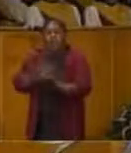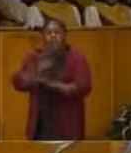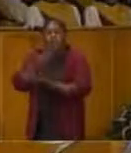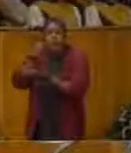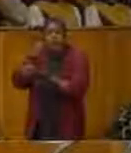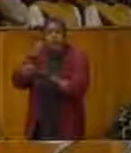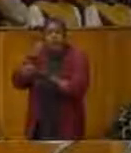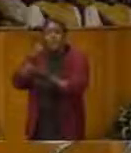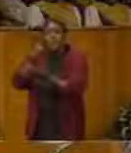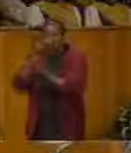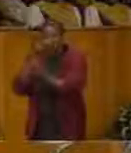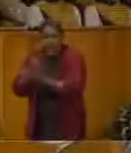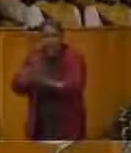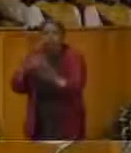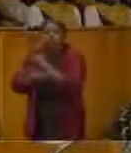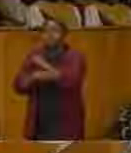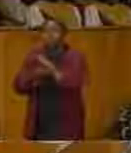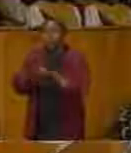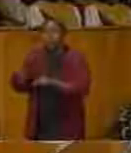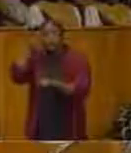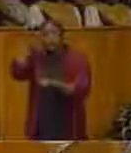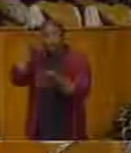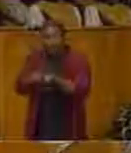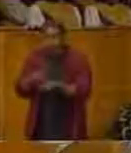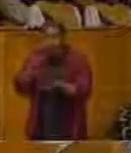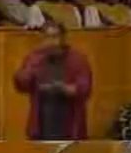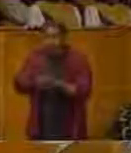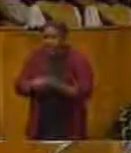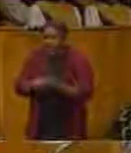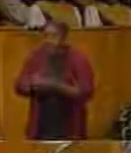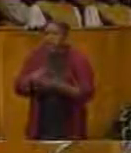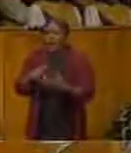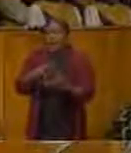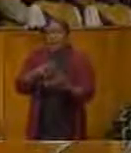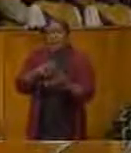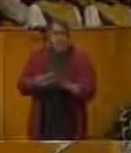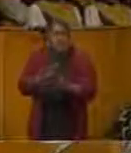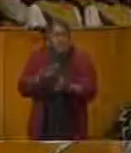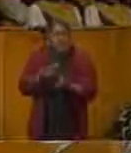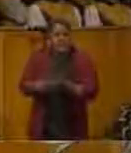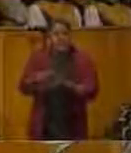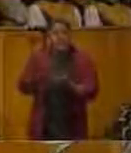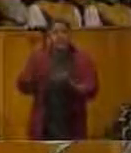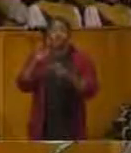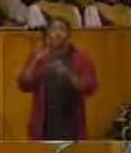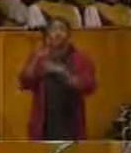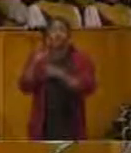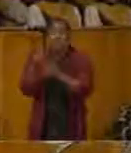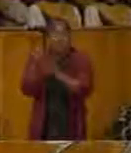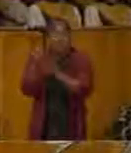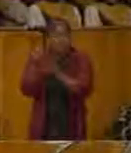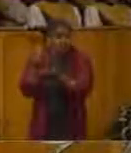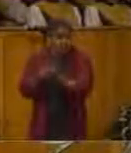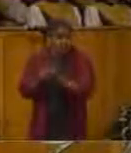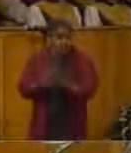their own brother. For that mean, mean, mean green.